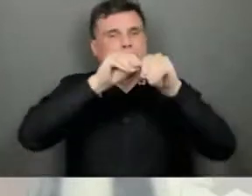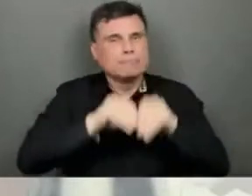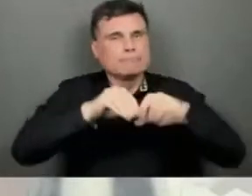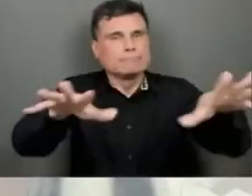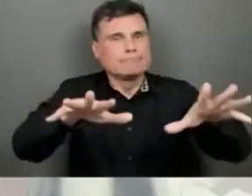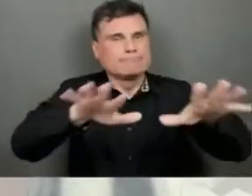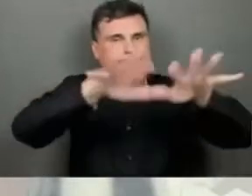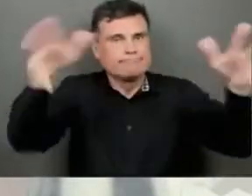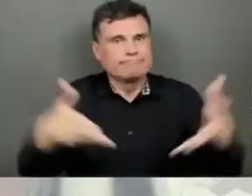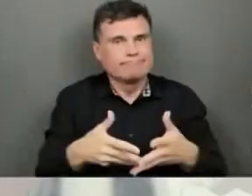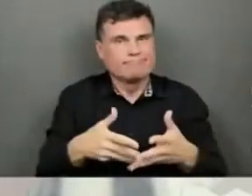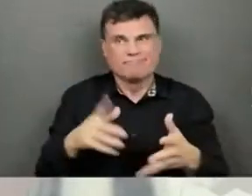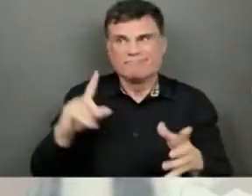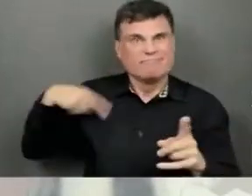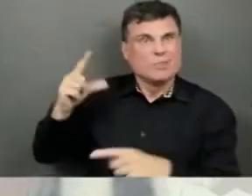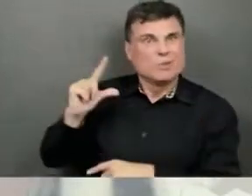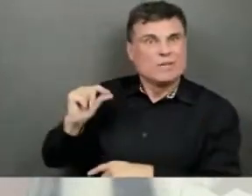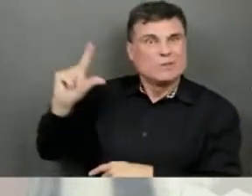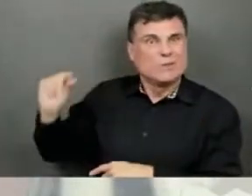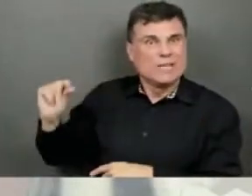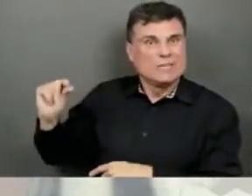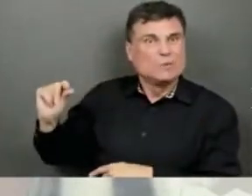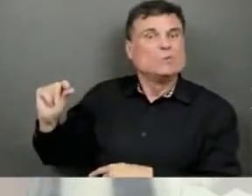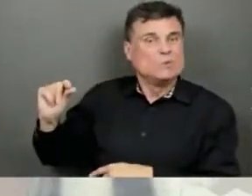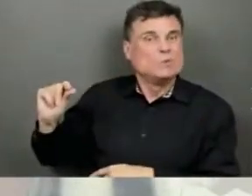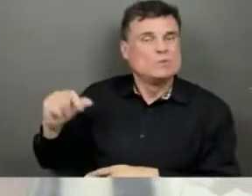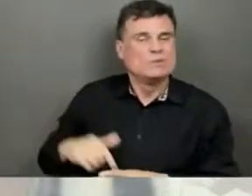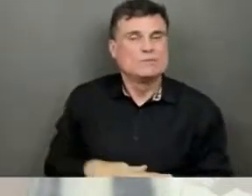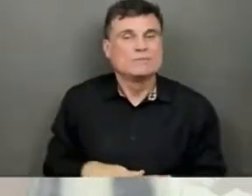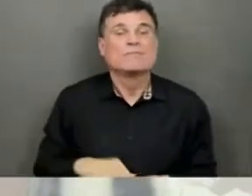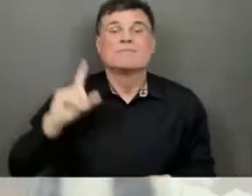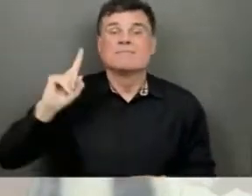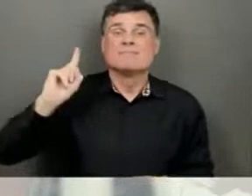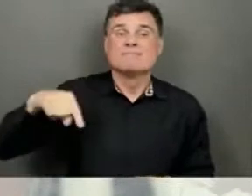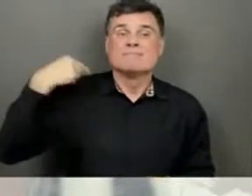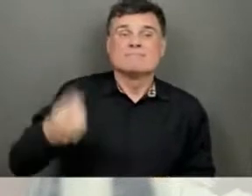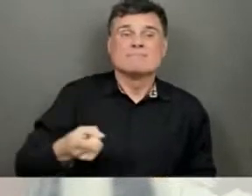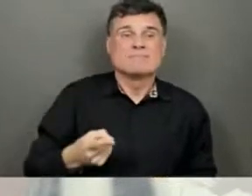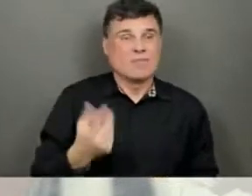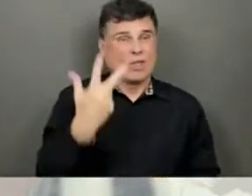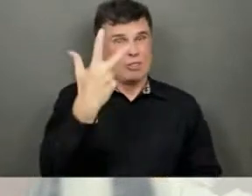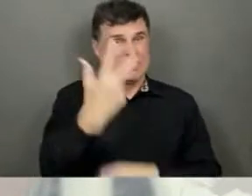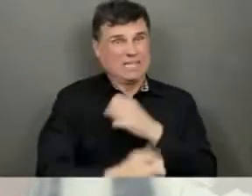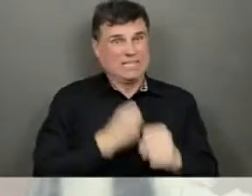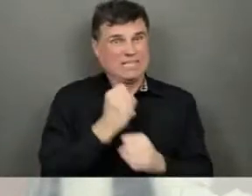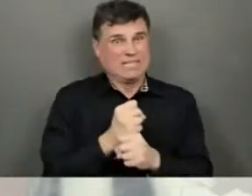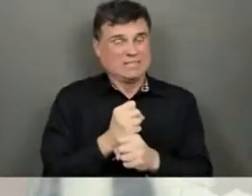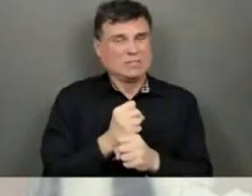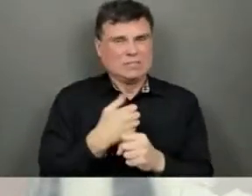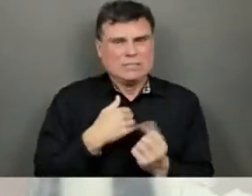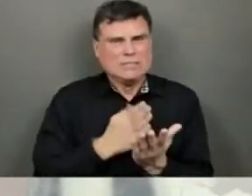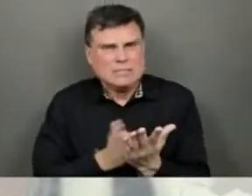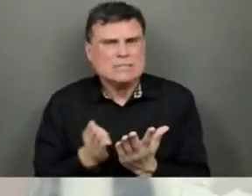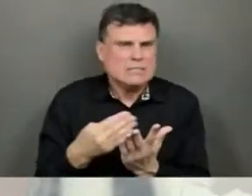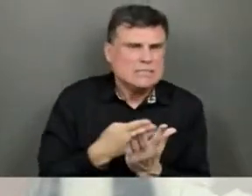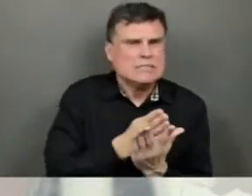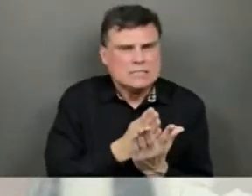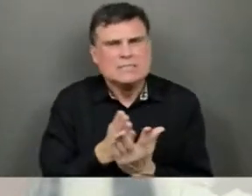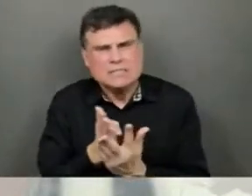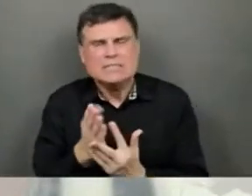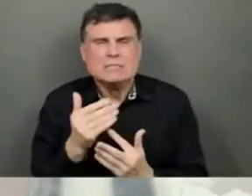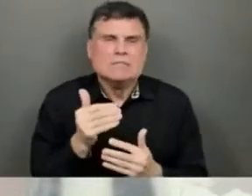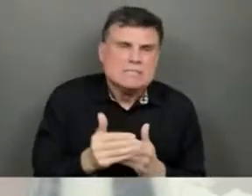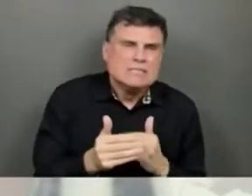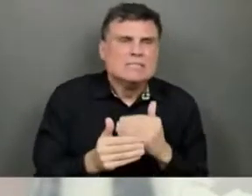That it has been a long 3 years. I think I would just reflect